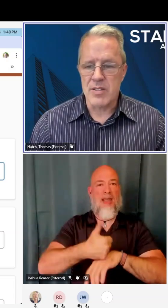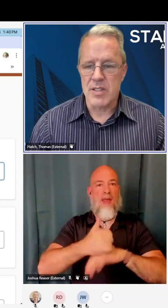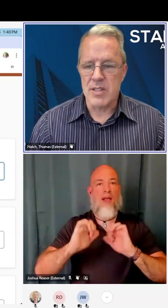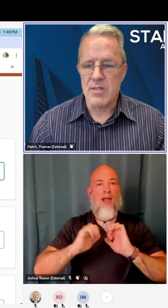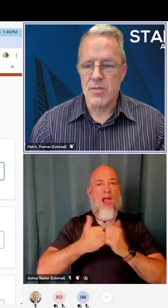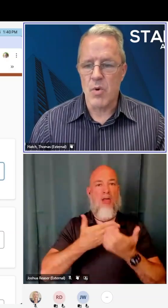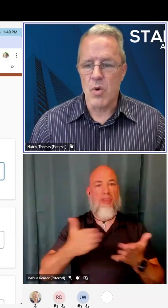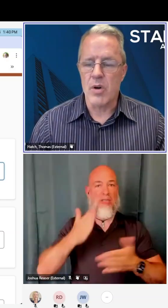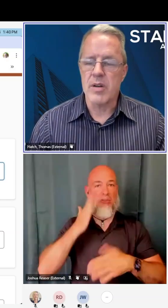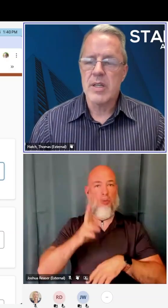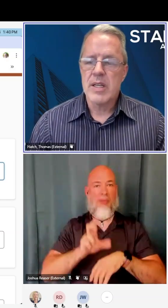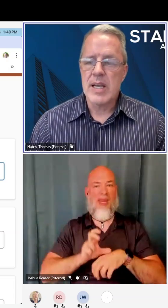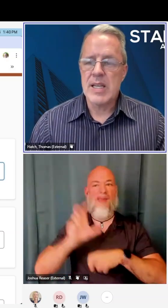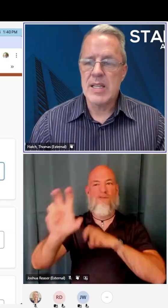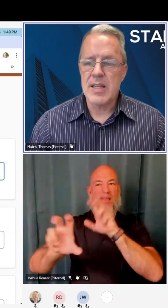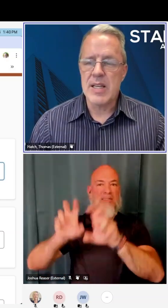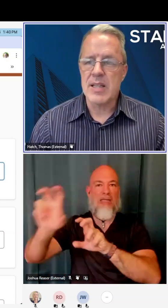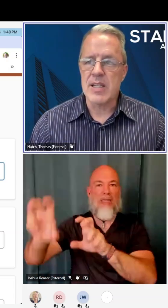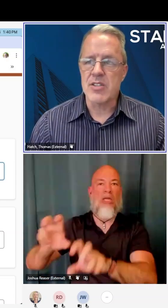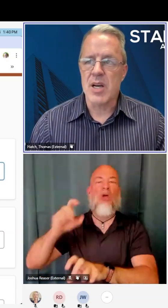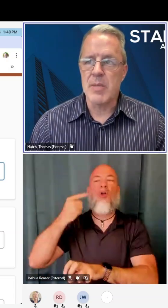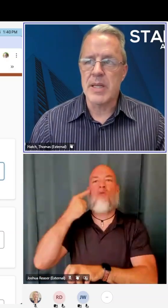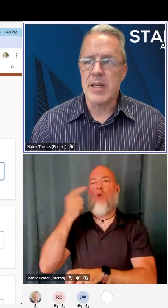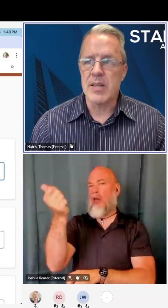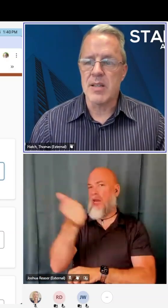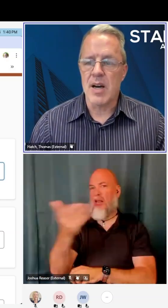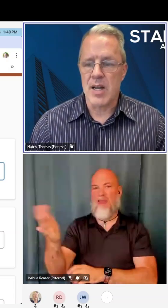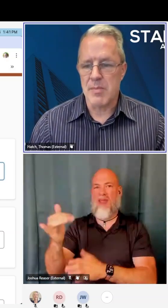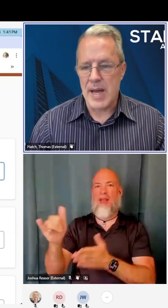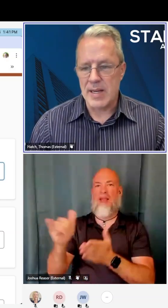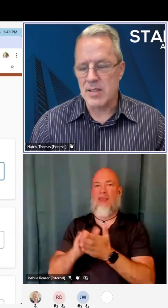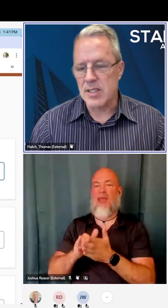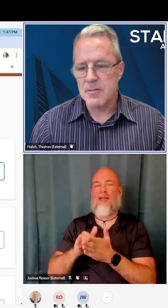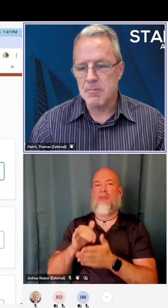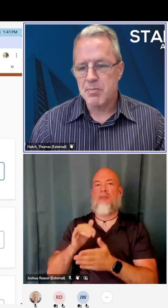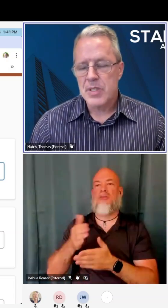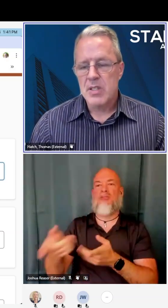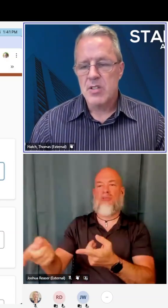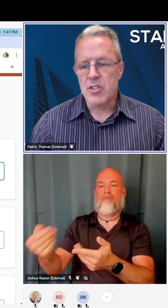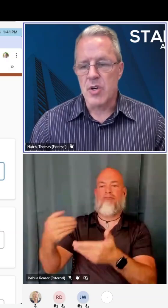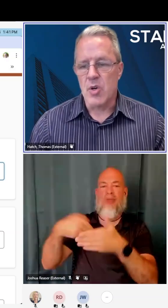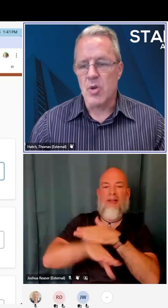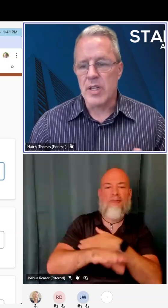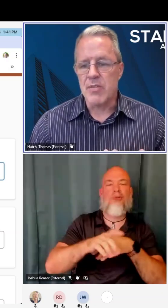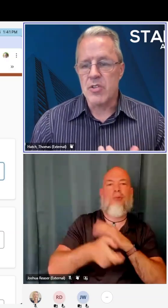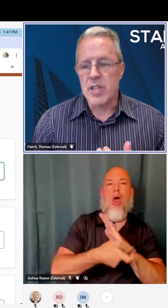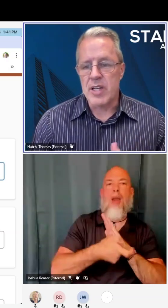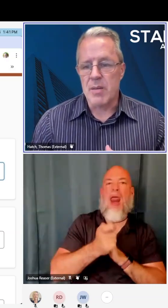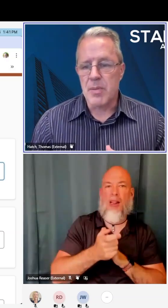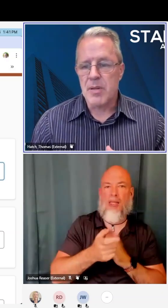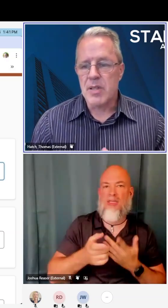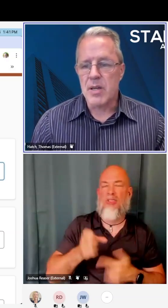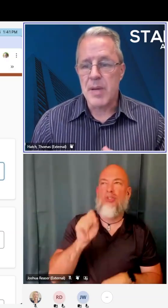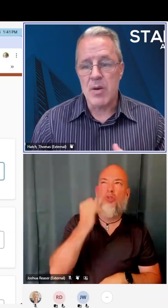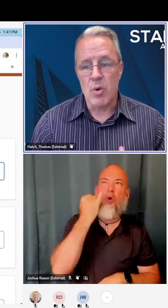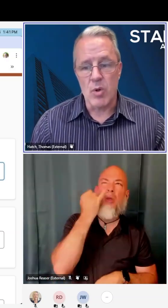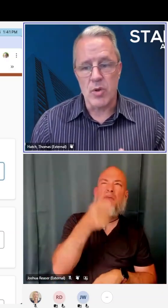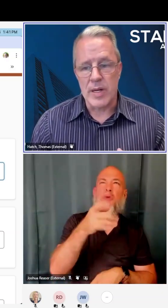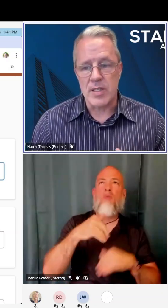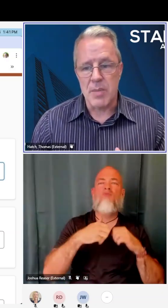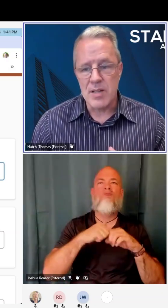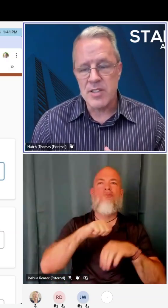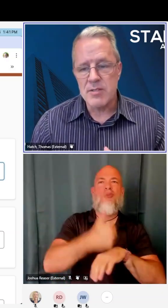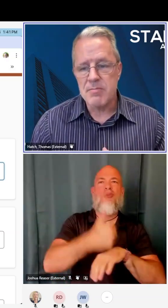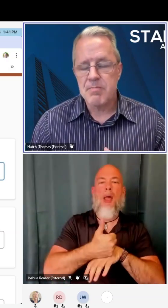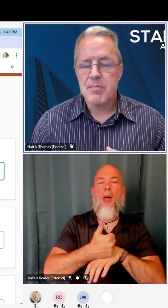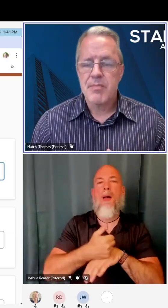be invested for anything that is coming in automatically. So if you set up payroll